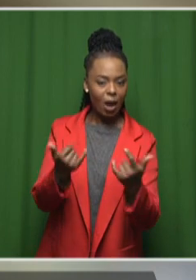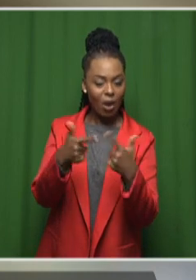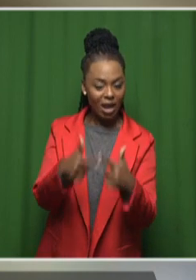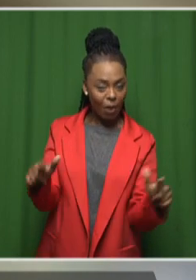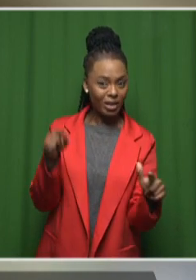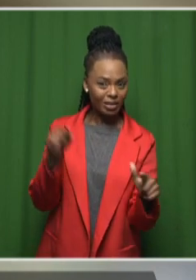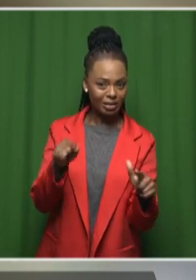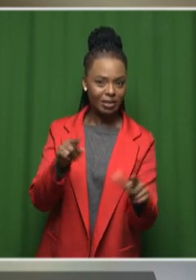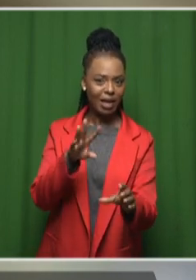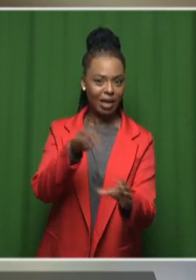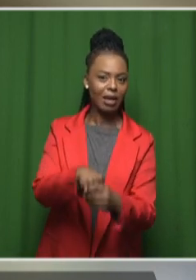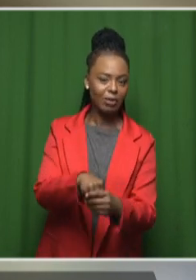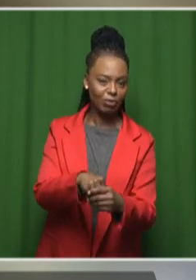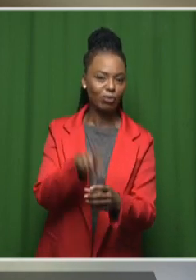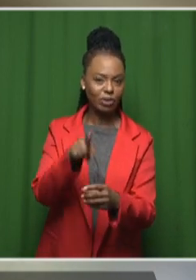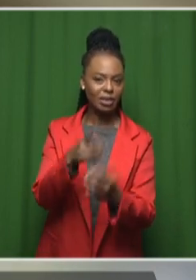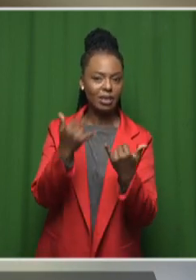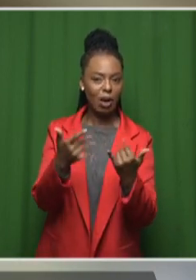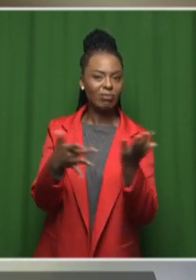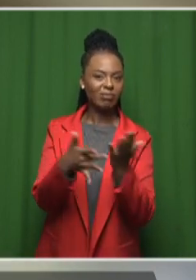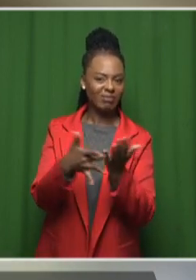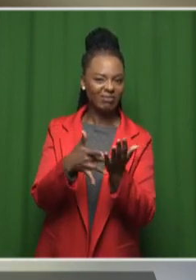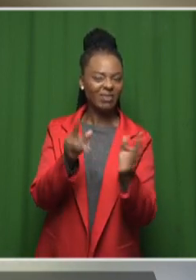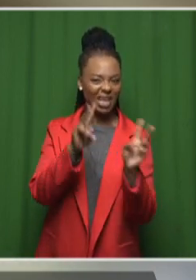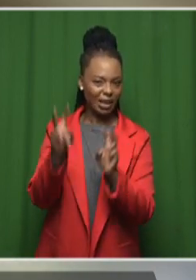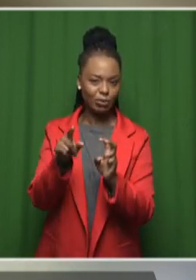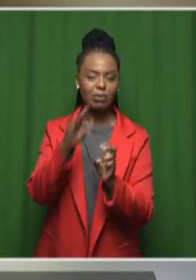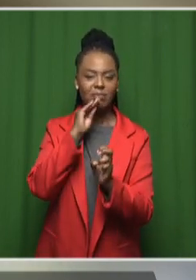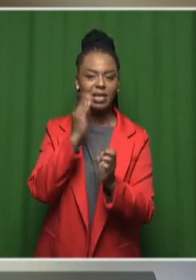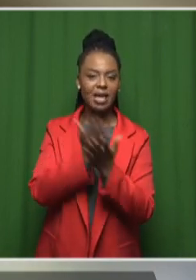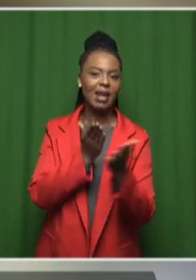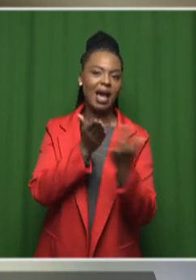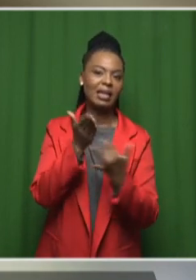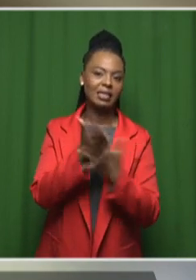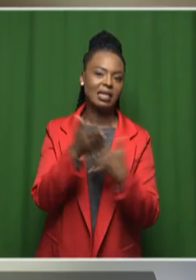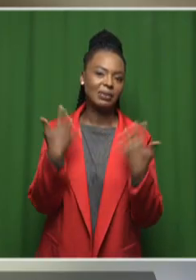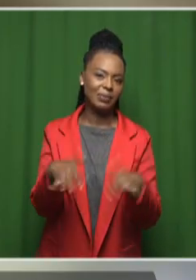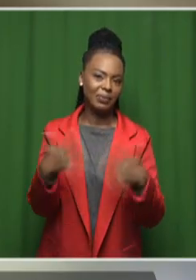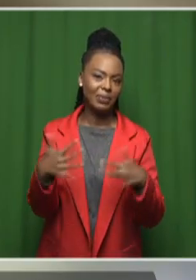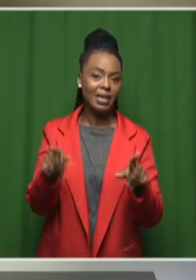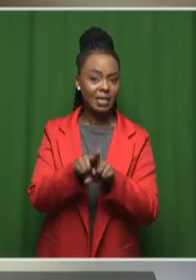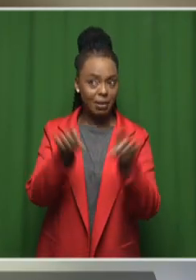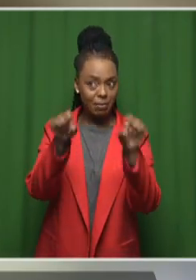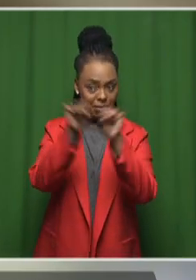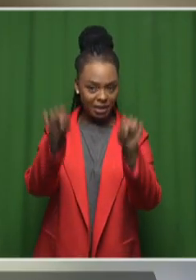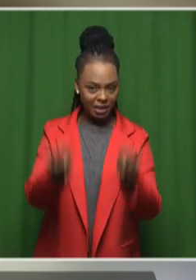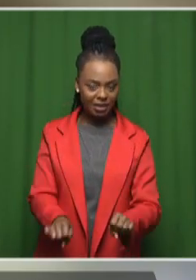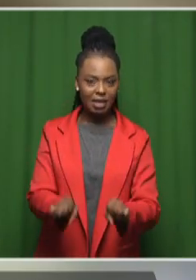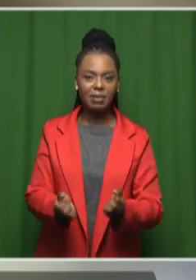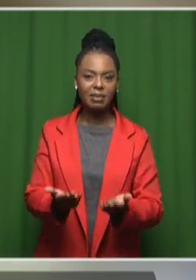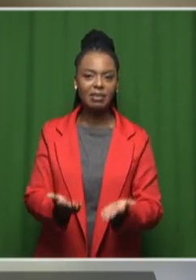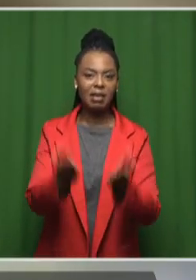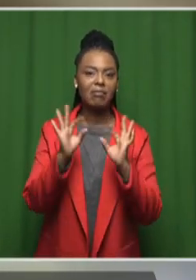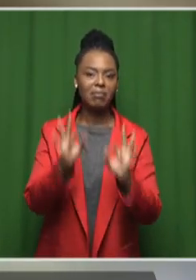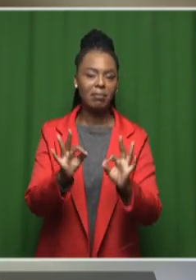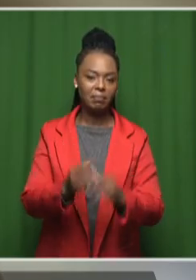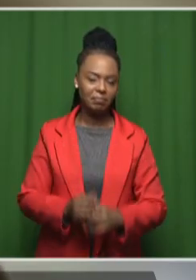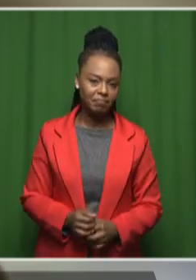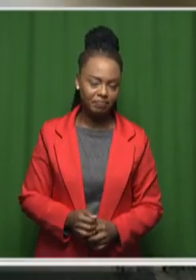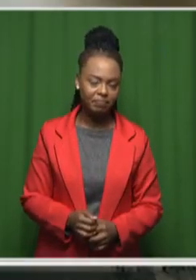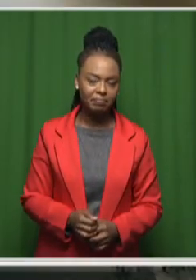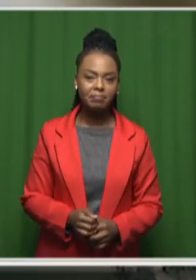languages, including them in the digital space, it leads to more access, and also we're making sure that the systems serve us in the way that we want them to.